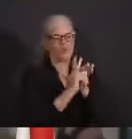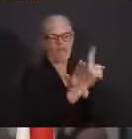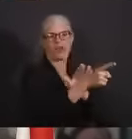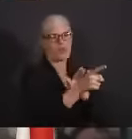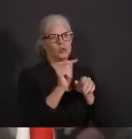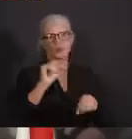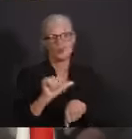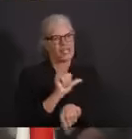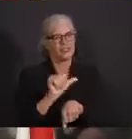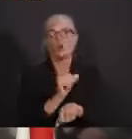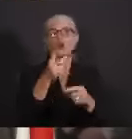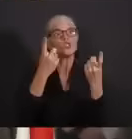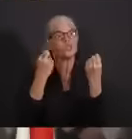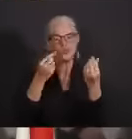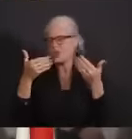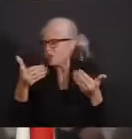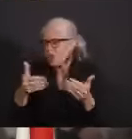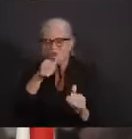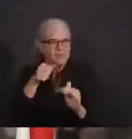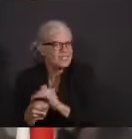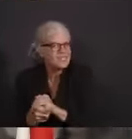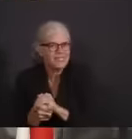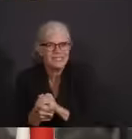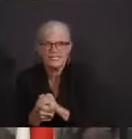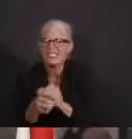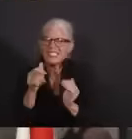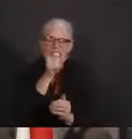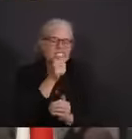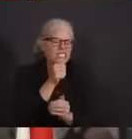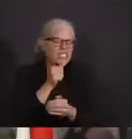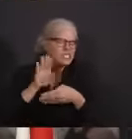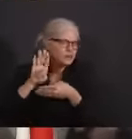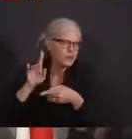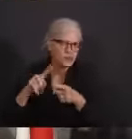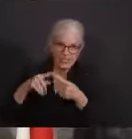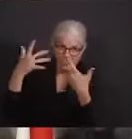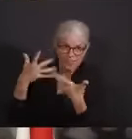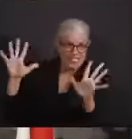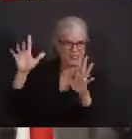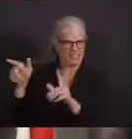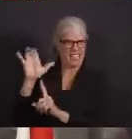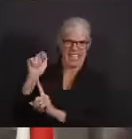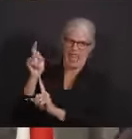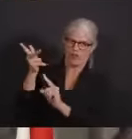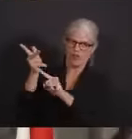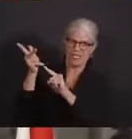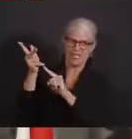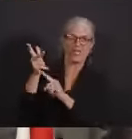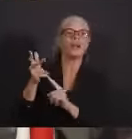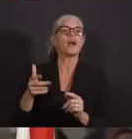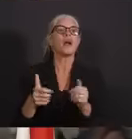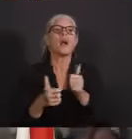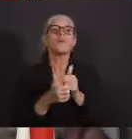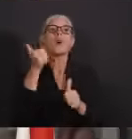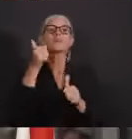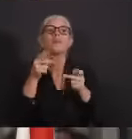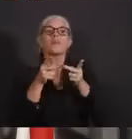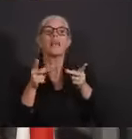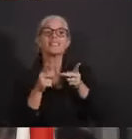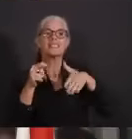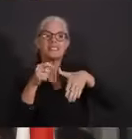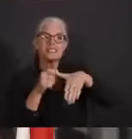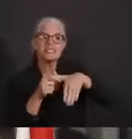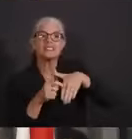have to shelter in place and just hunker down. Category 3 storm for most places in Florida, particularly newer